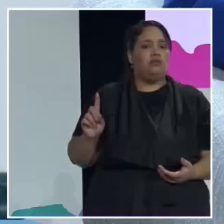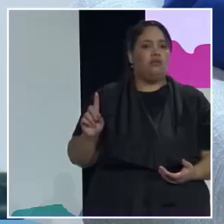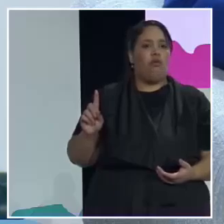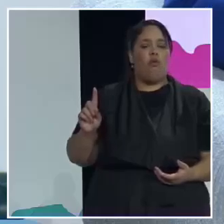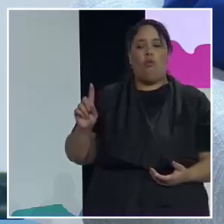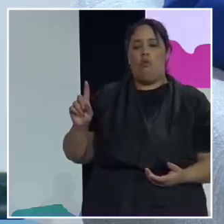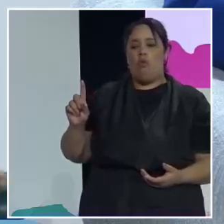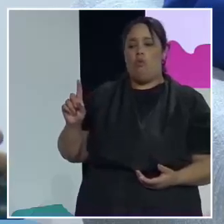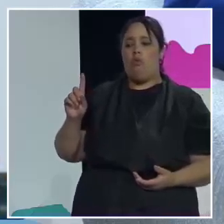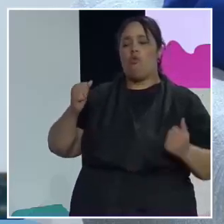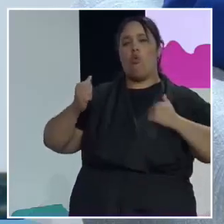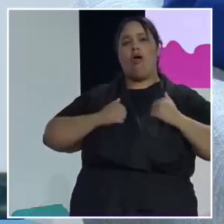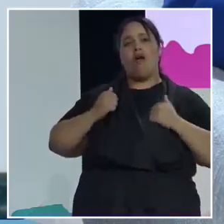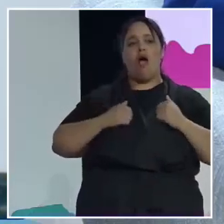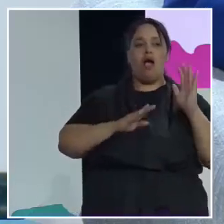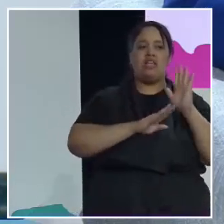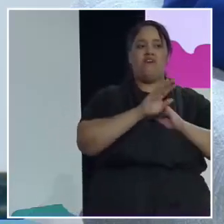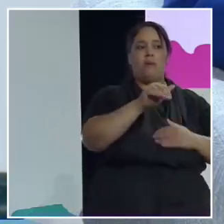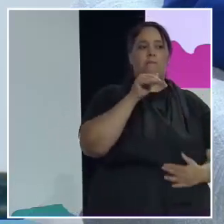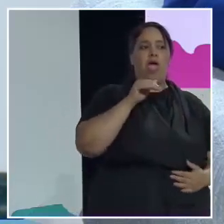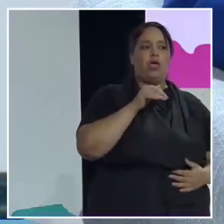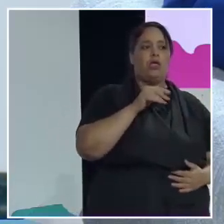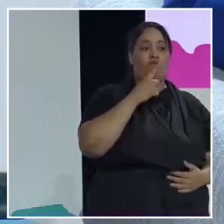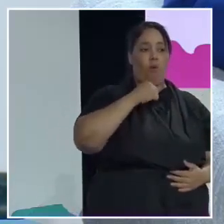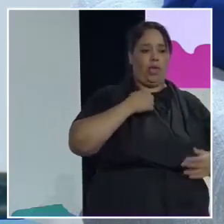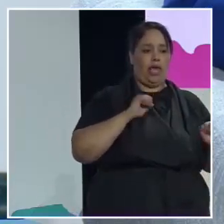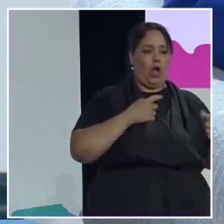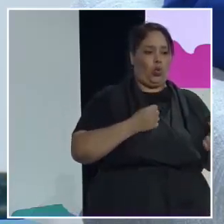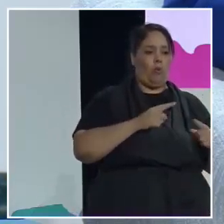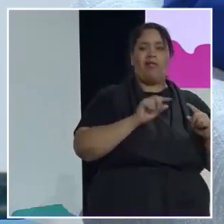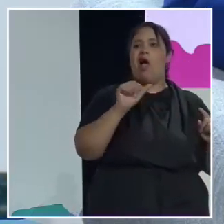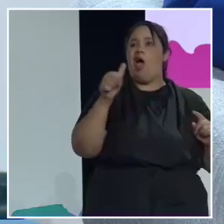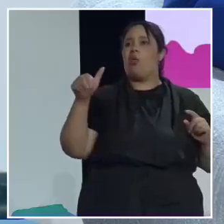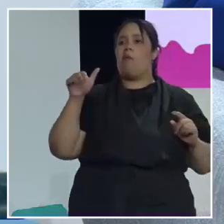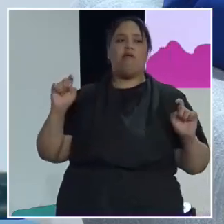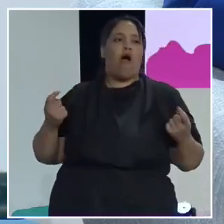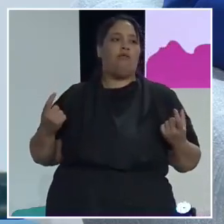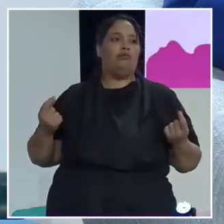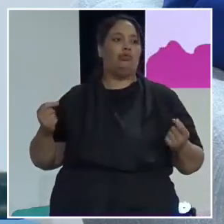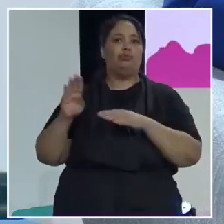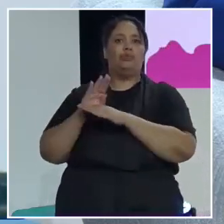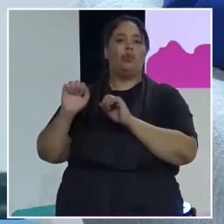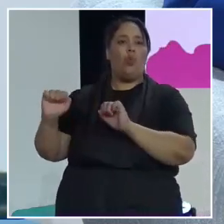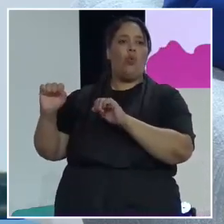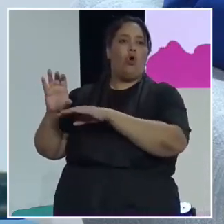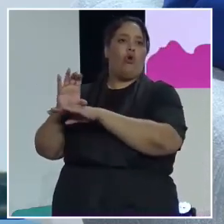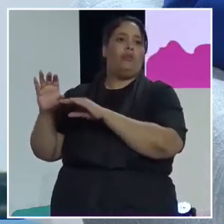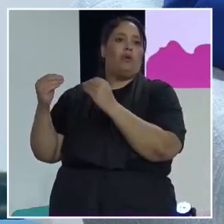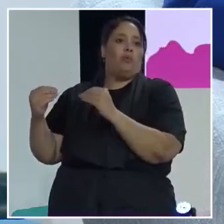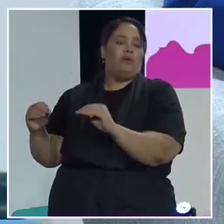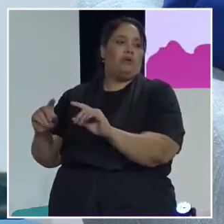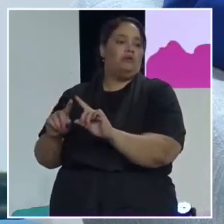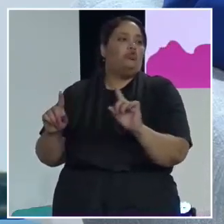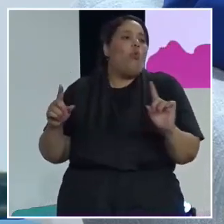Development Bank did for me that no other commercial bank in Rwanda could do? And why is it important that we scale? I just